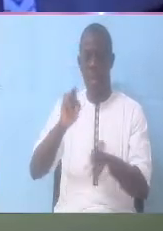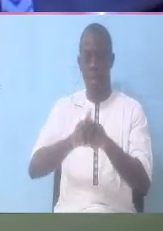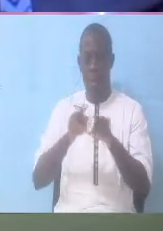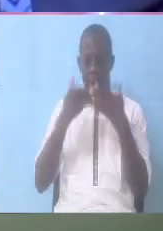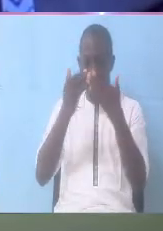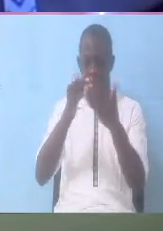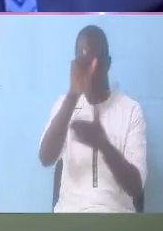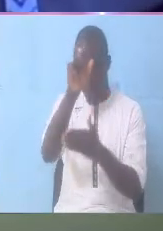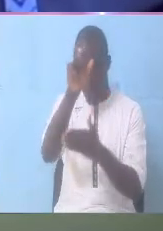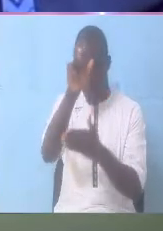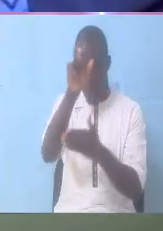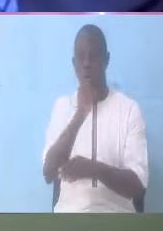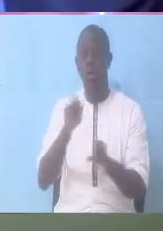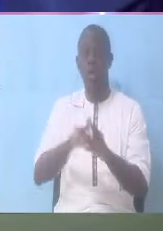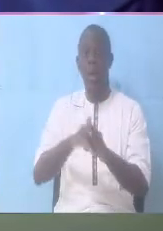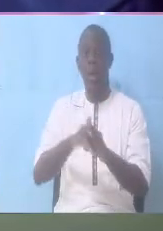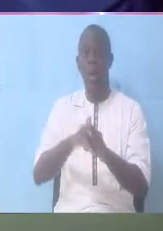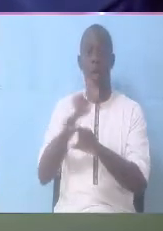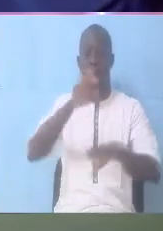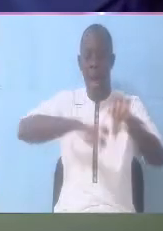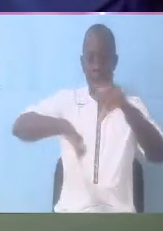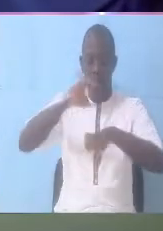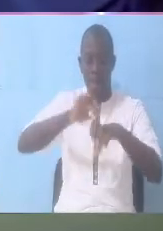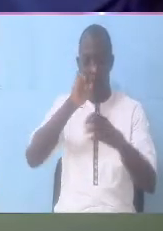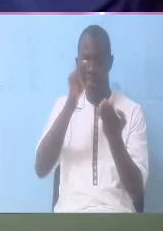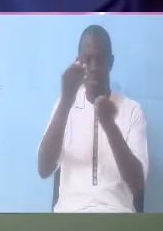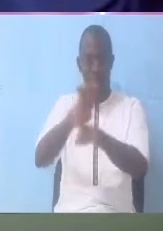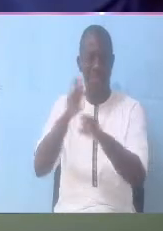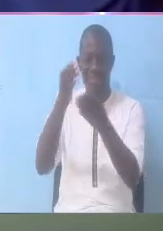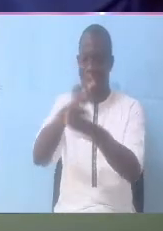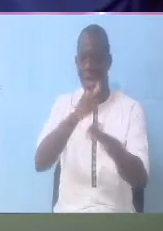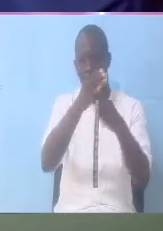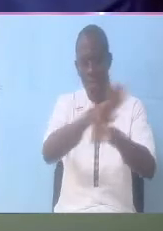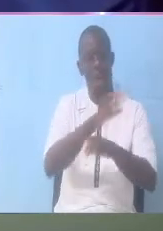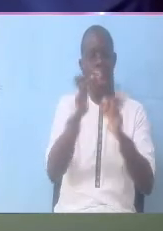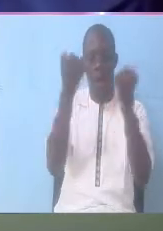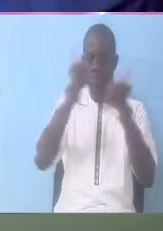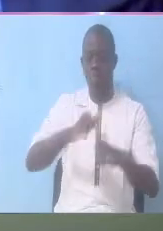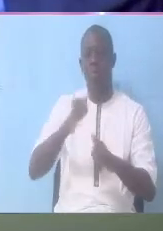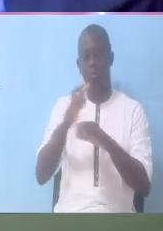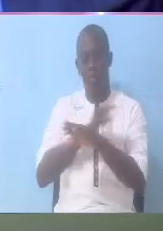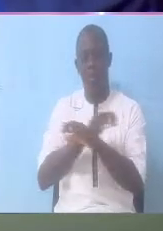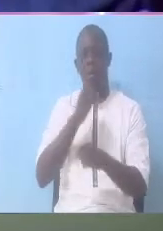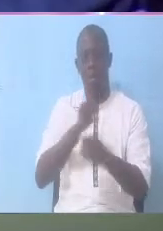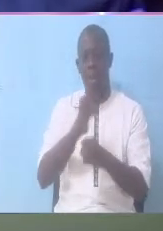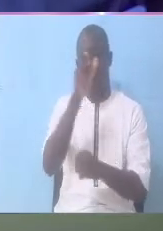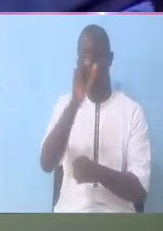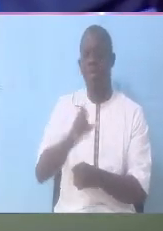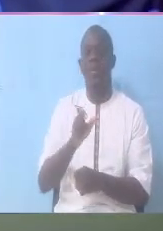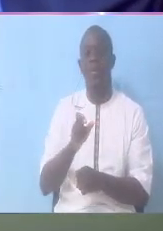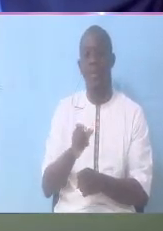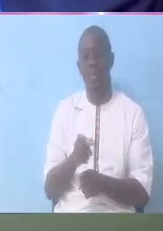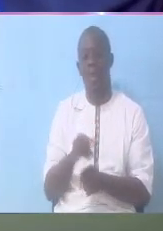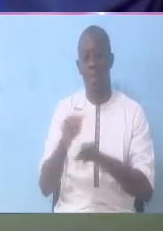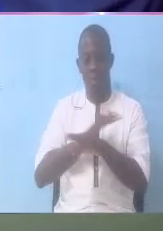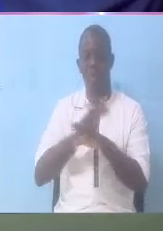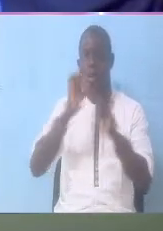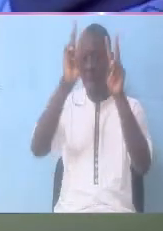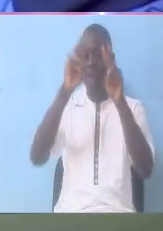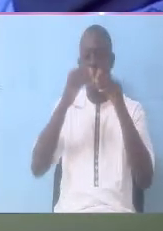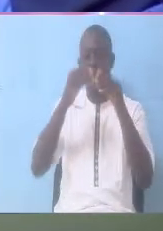I ole fonyede ko Tumbuli kumo memfae katu alabula fengolo wole mnyimbe yangaluti ulubebe faka